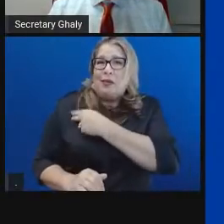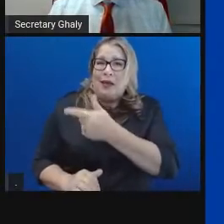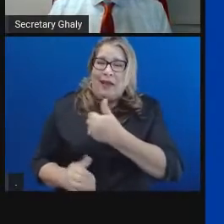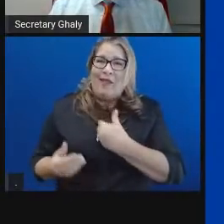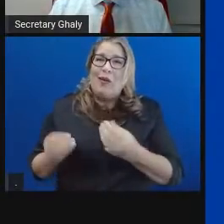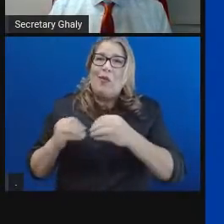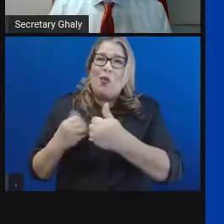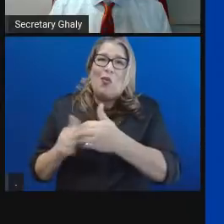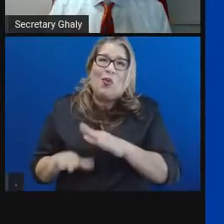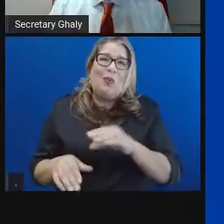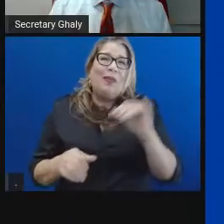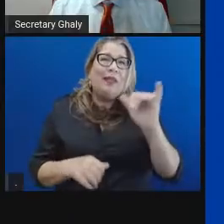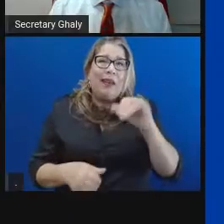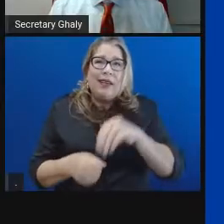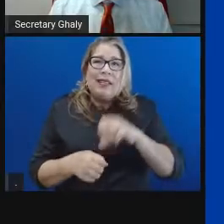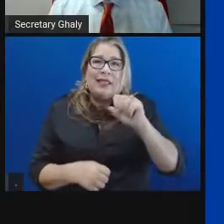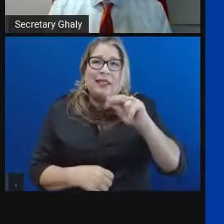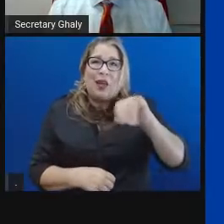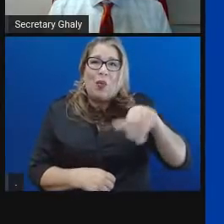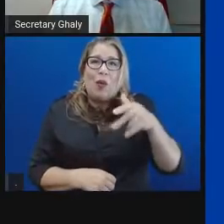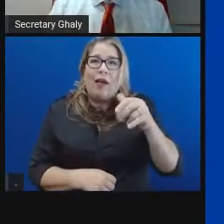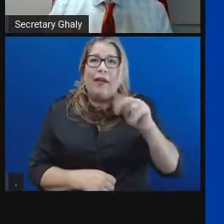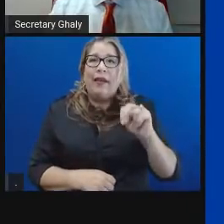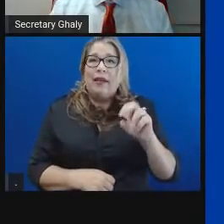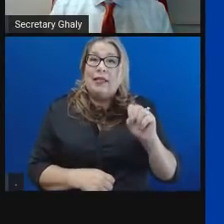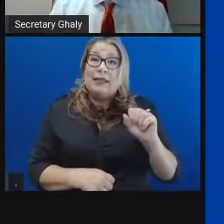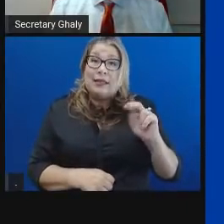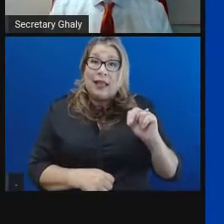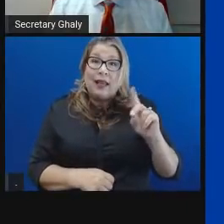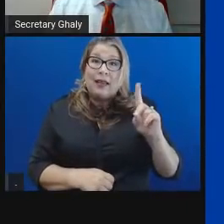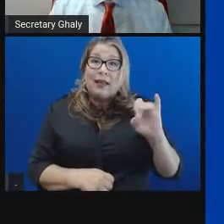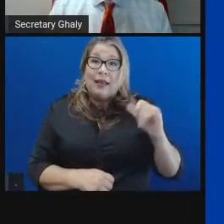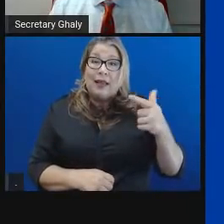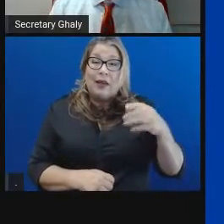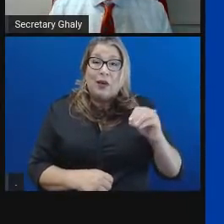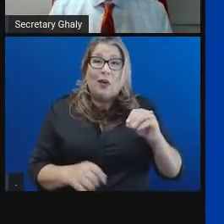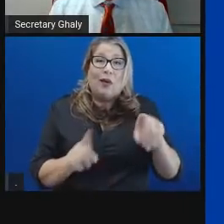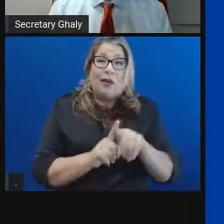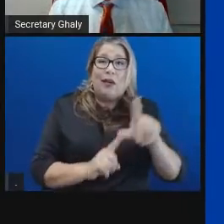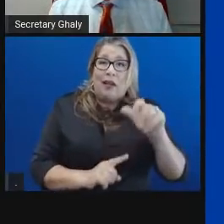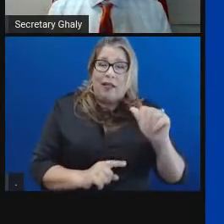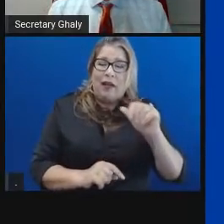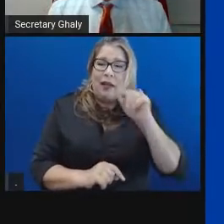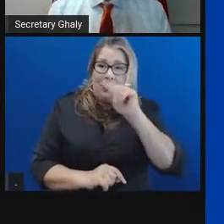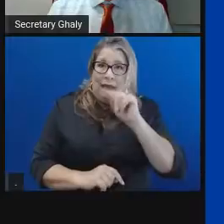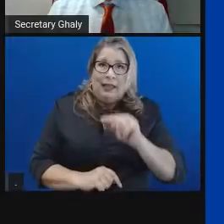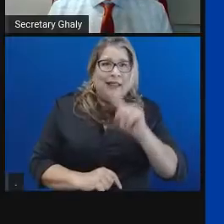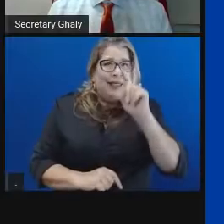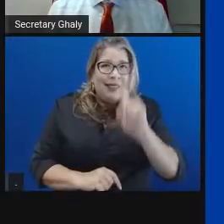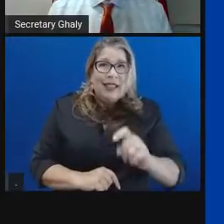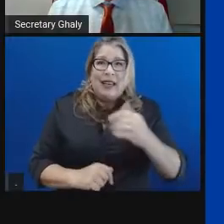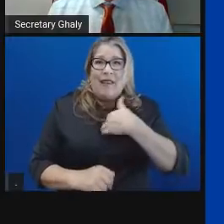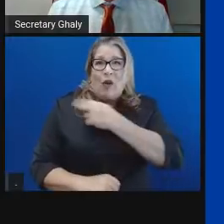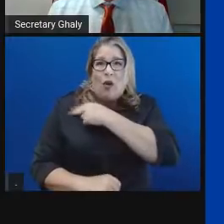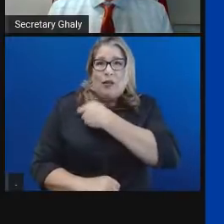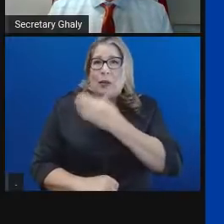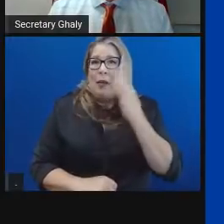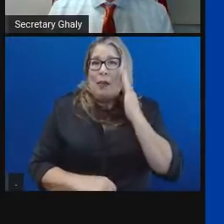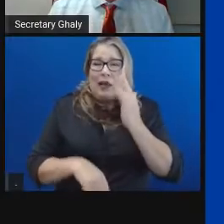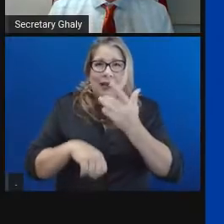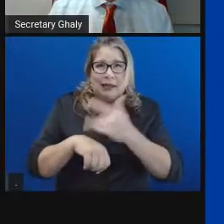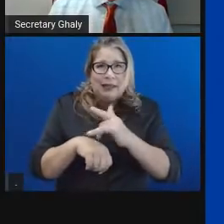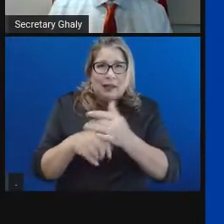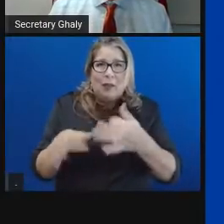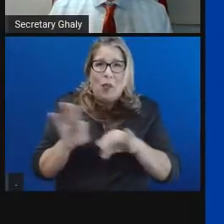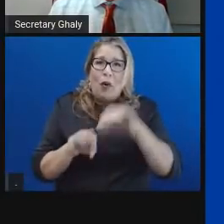to augment the beds available for patients who need critical services in those facilities. We've always said